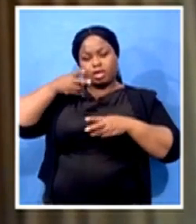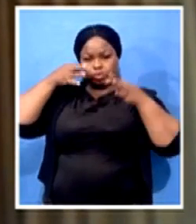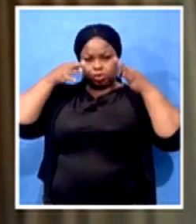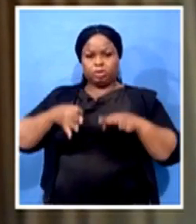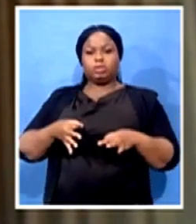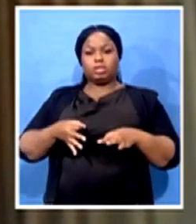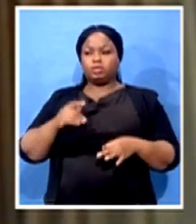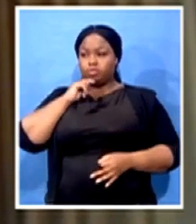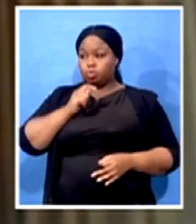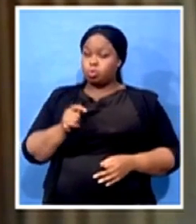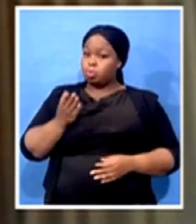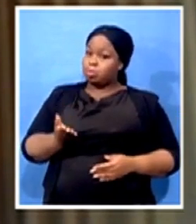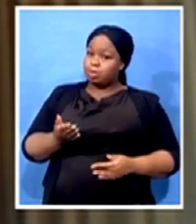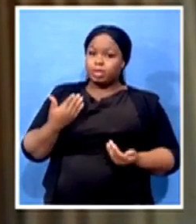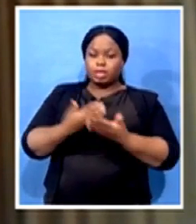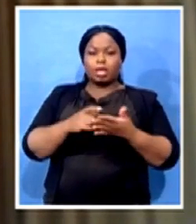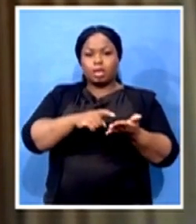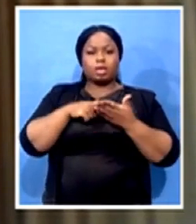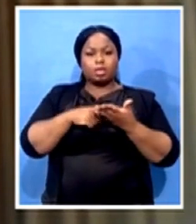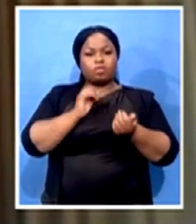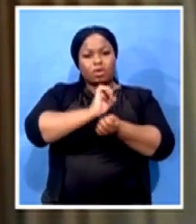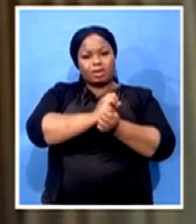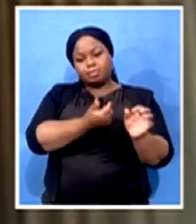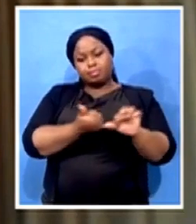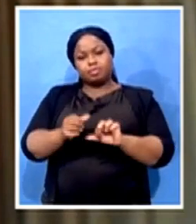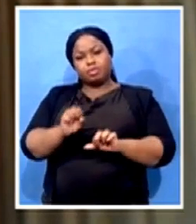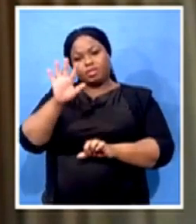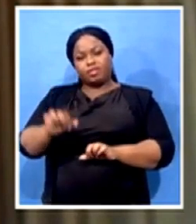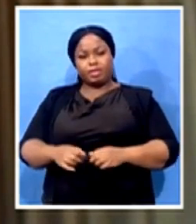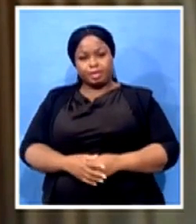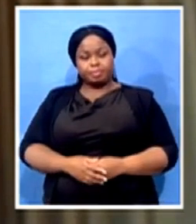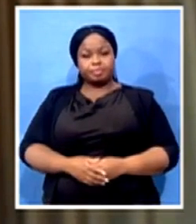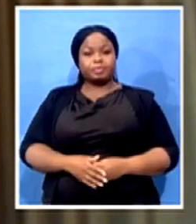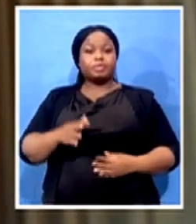to be issued. Now, once that warrant of arrest has been issued by the court,